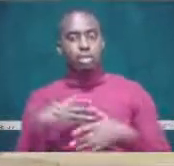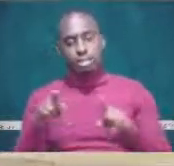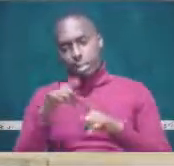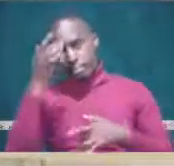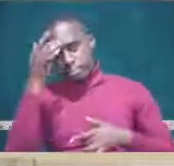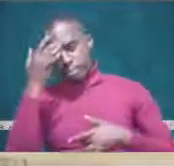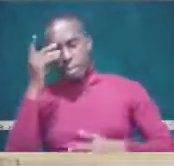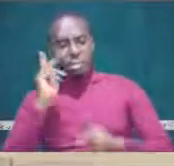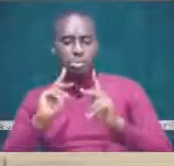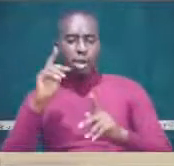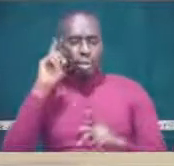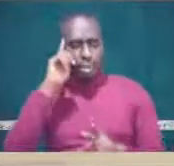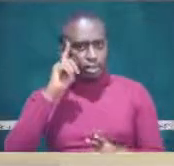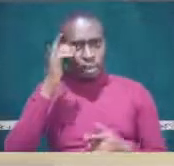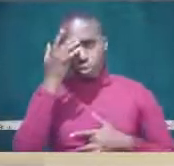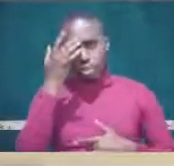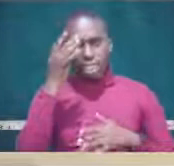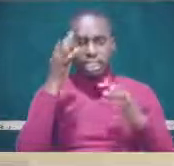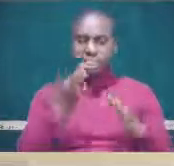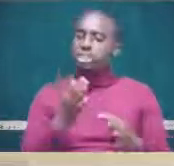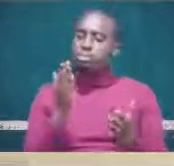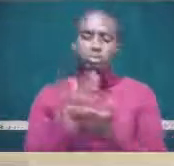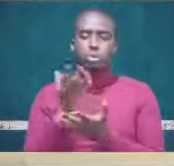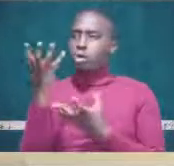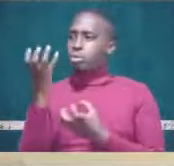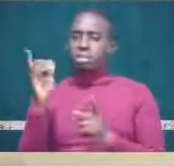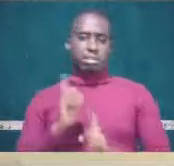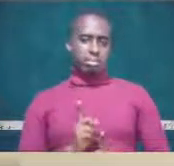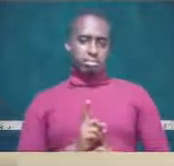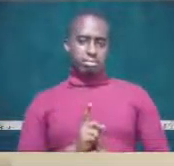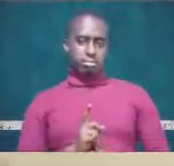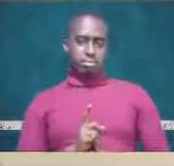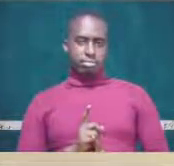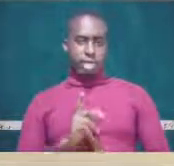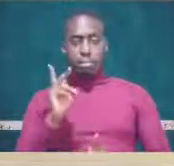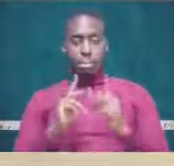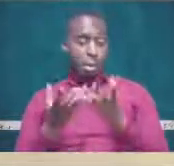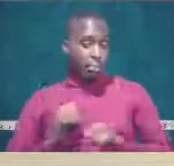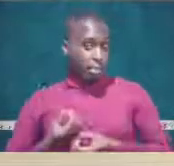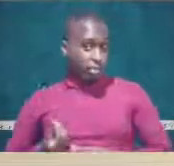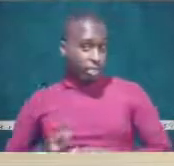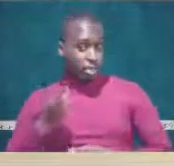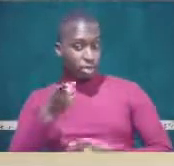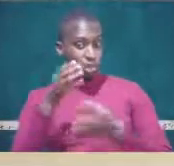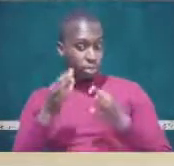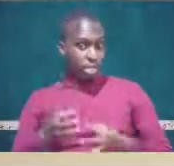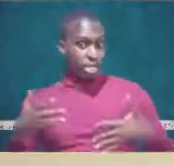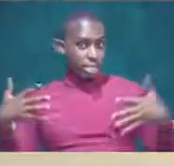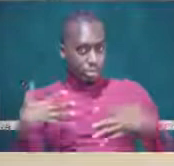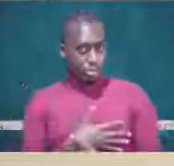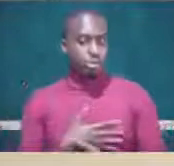to fall sick. That is something that is unexpected. Now, people hold money to cater for those